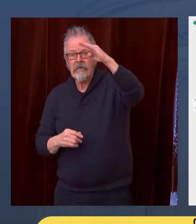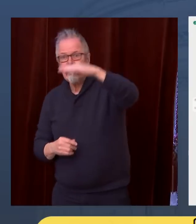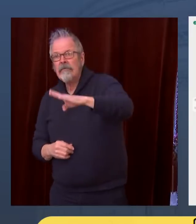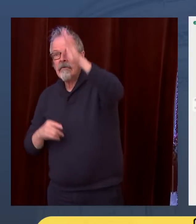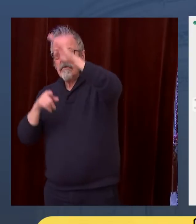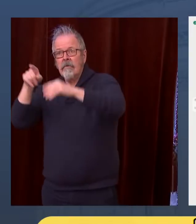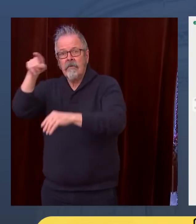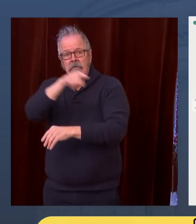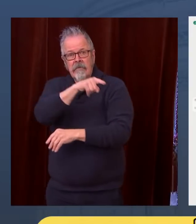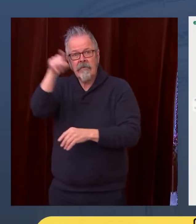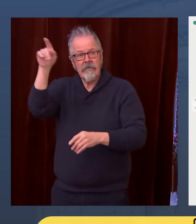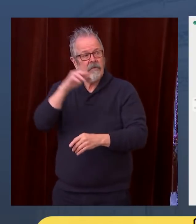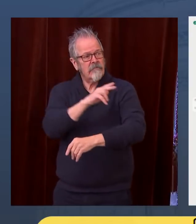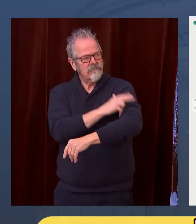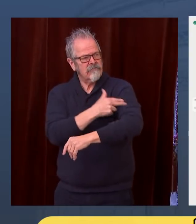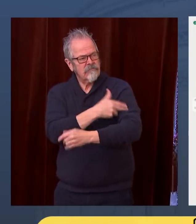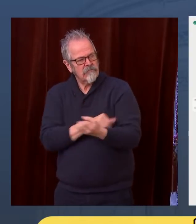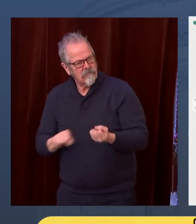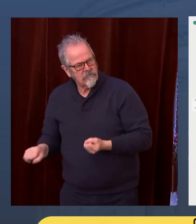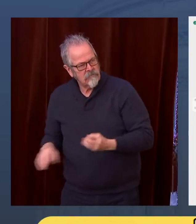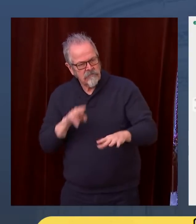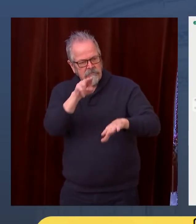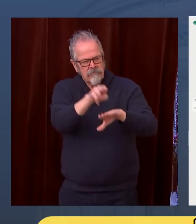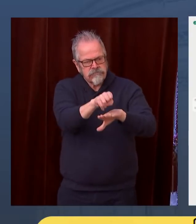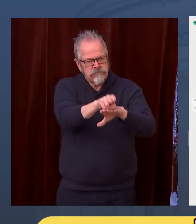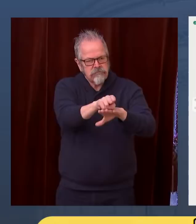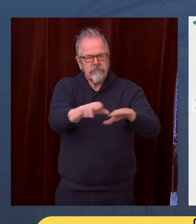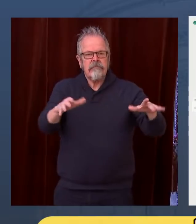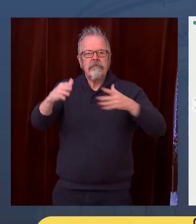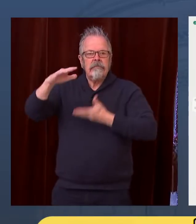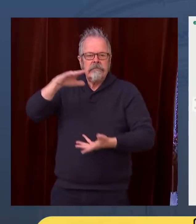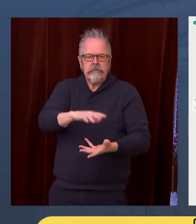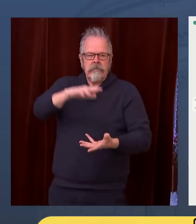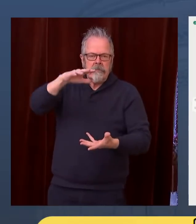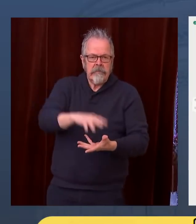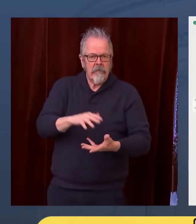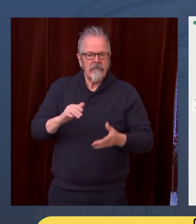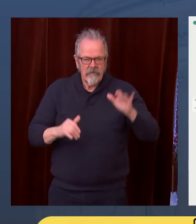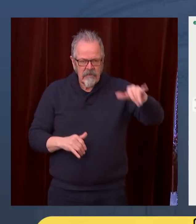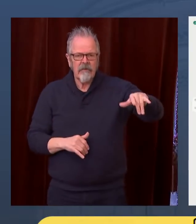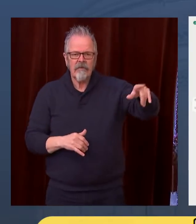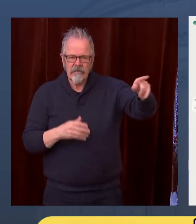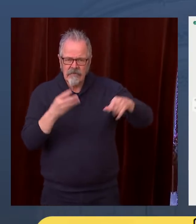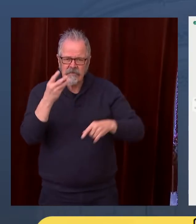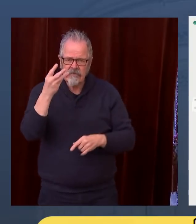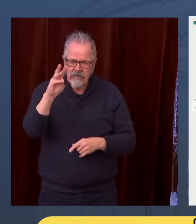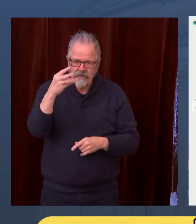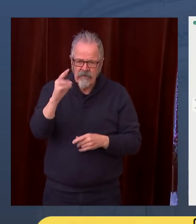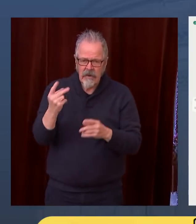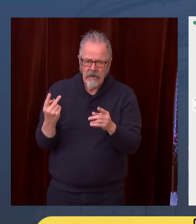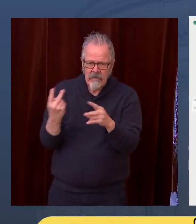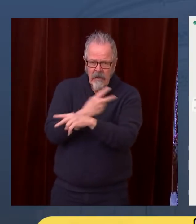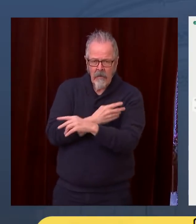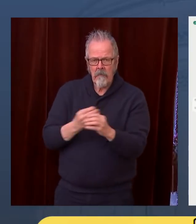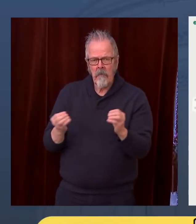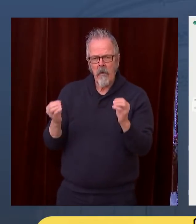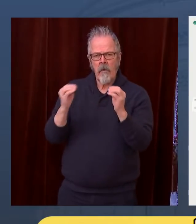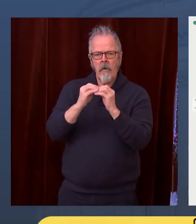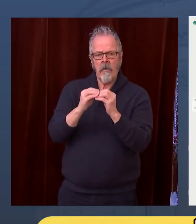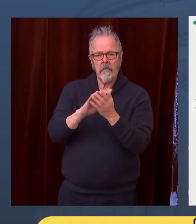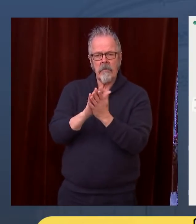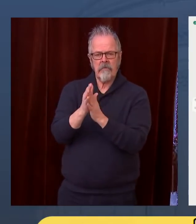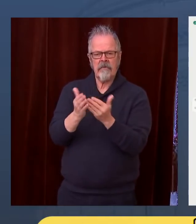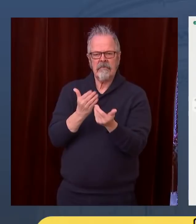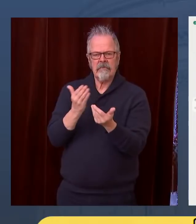not vaccinated, you have a 16-time more likely chance to be hospitalized by